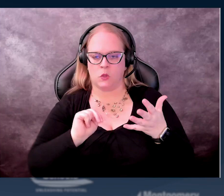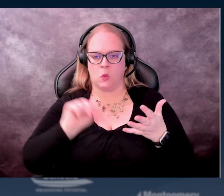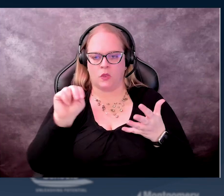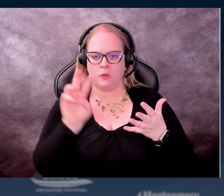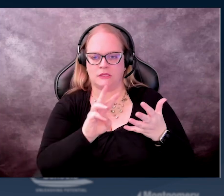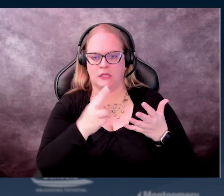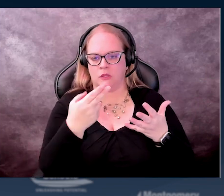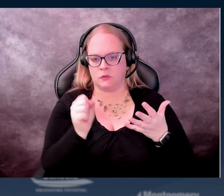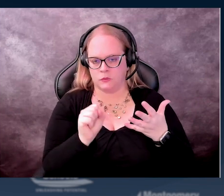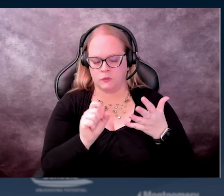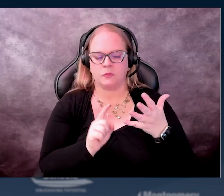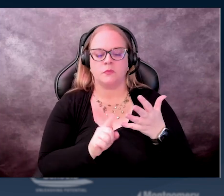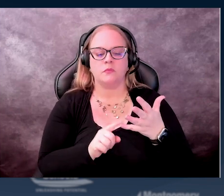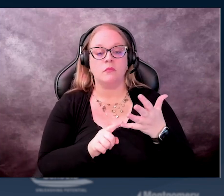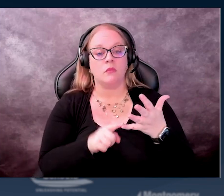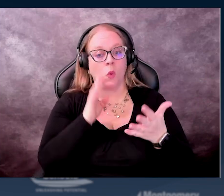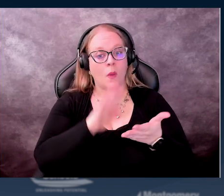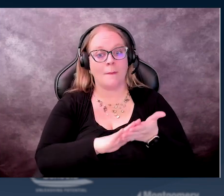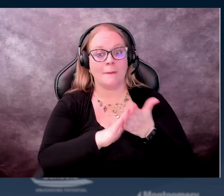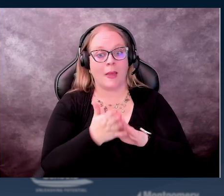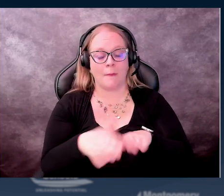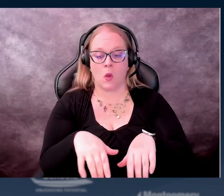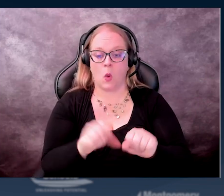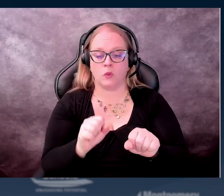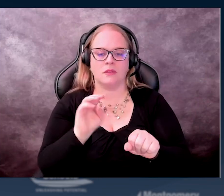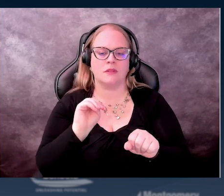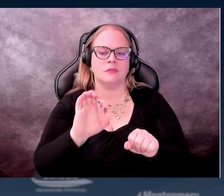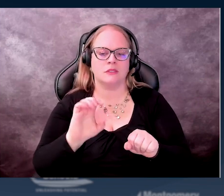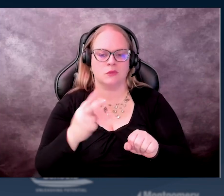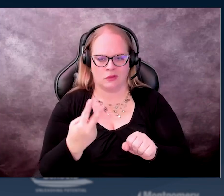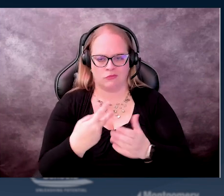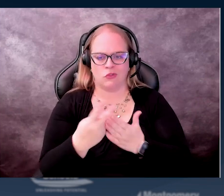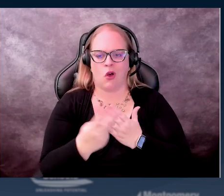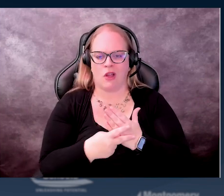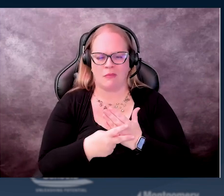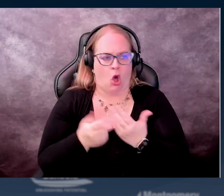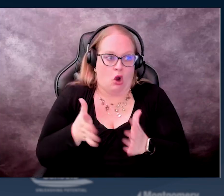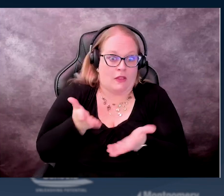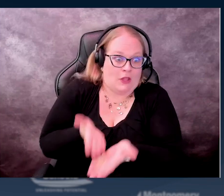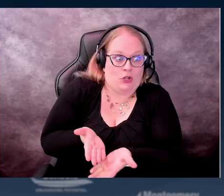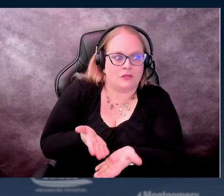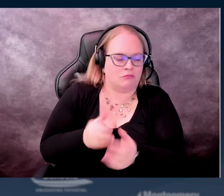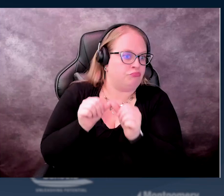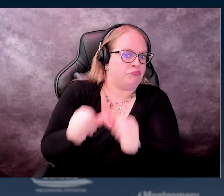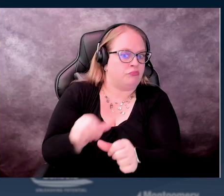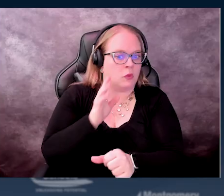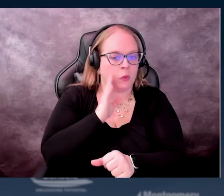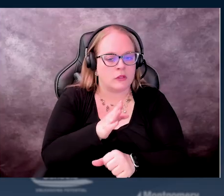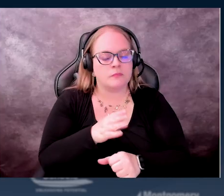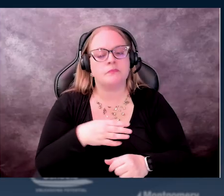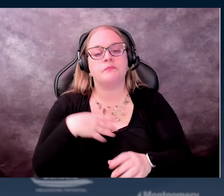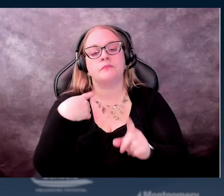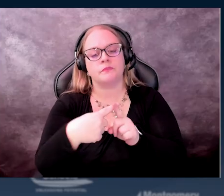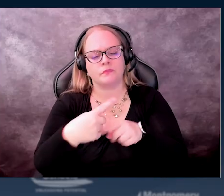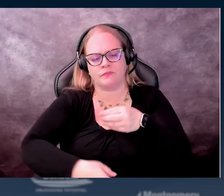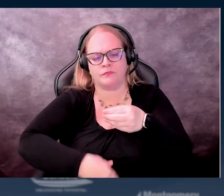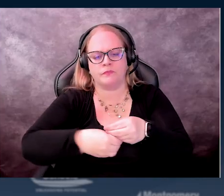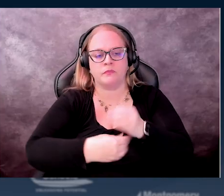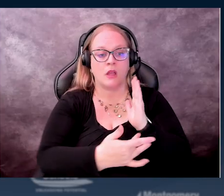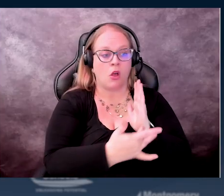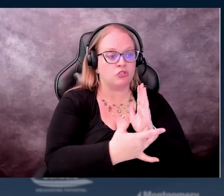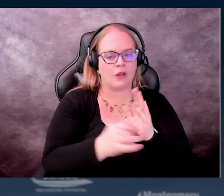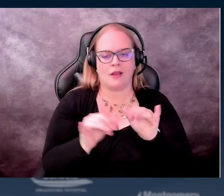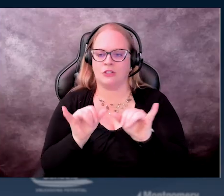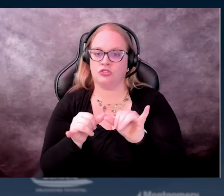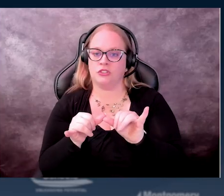site of the MC² program. They already offer it. They'll add technology and engineering, as the engineering is part of the